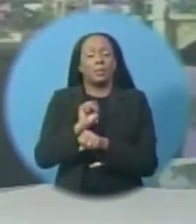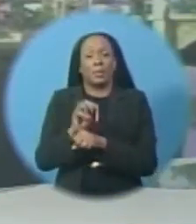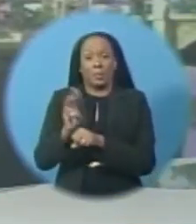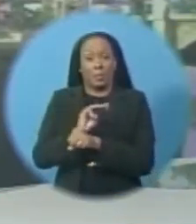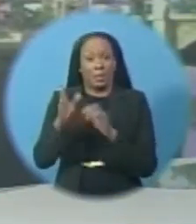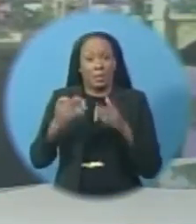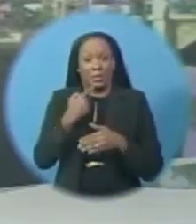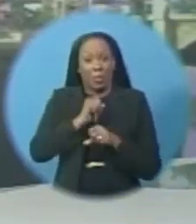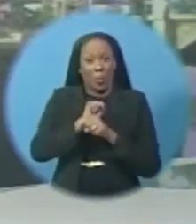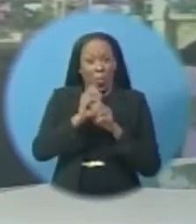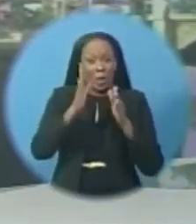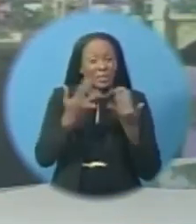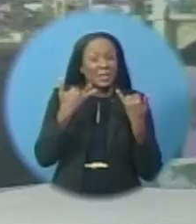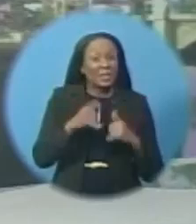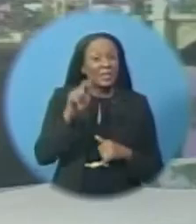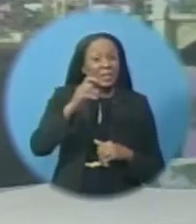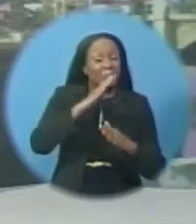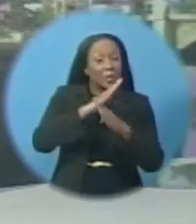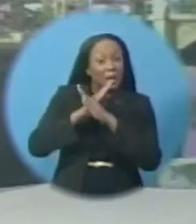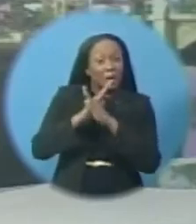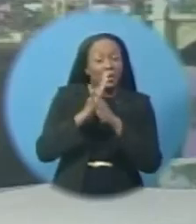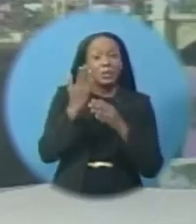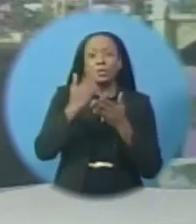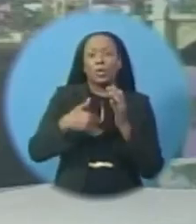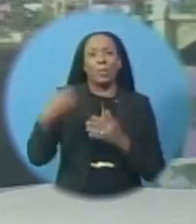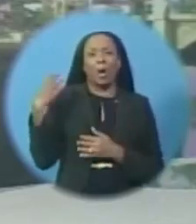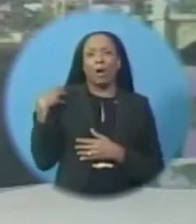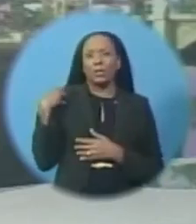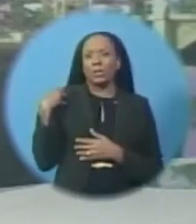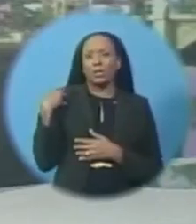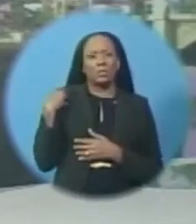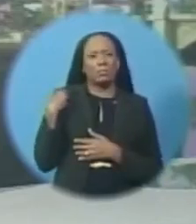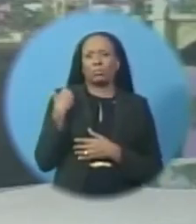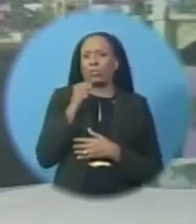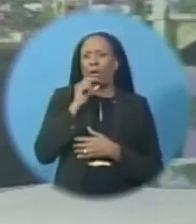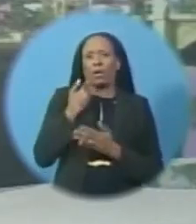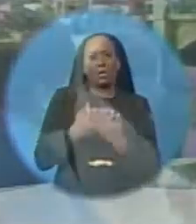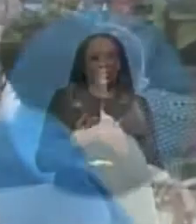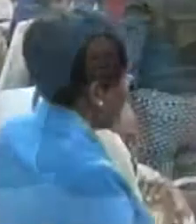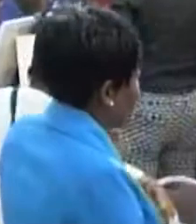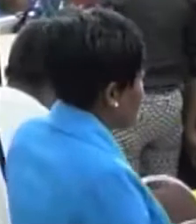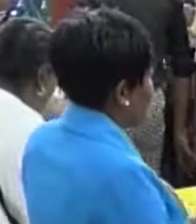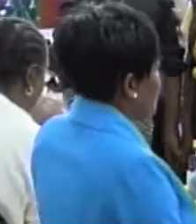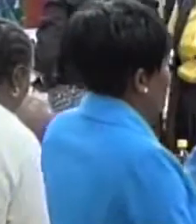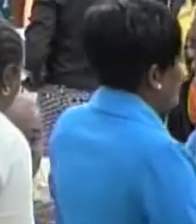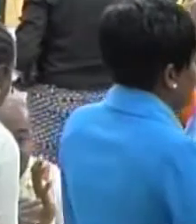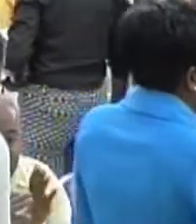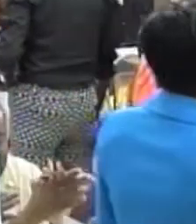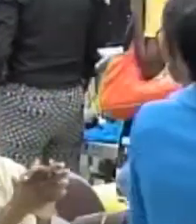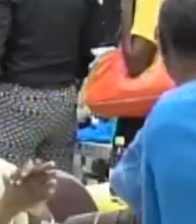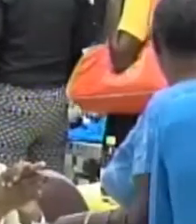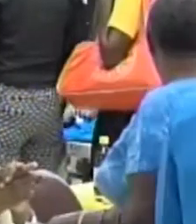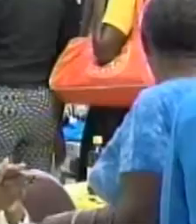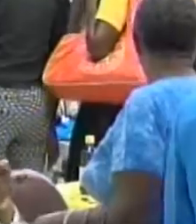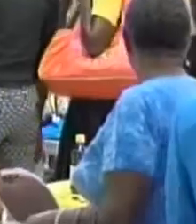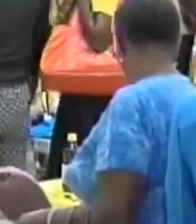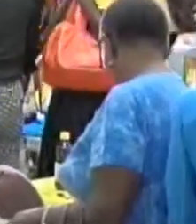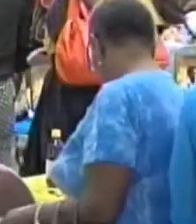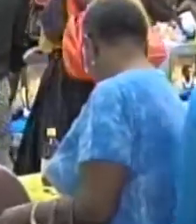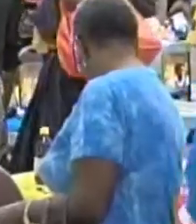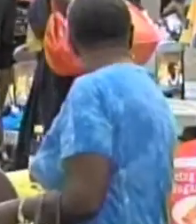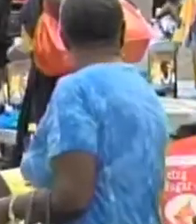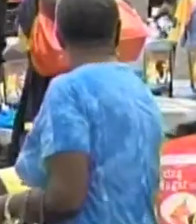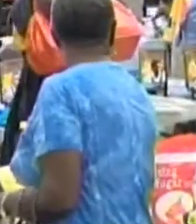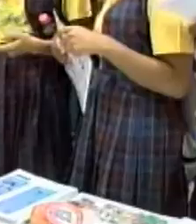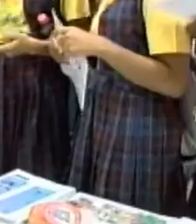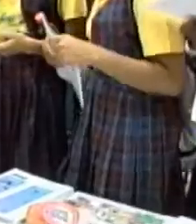Barbados still need protection from some unscrupulous bosses. Senator Dr. Esther Bayer-Suckoo was speaking to CBC News on the